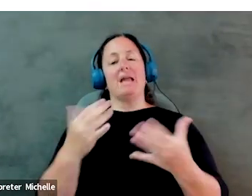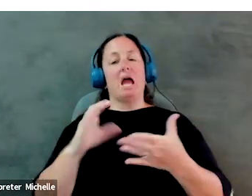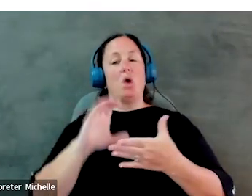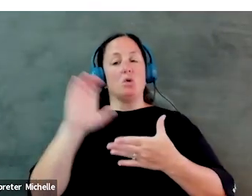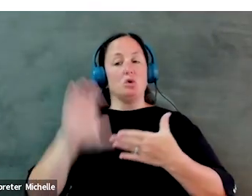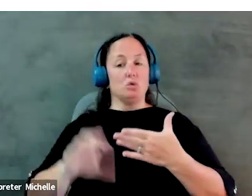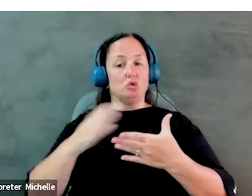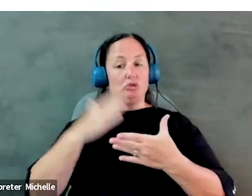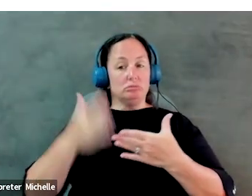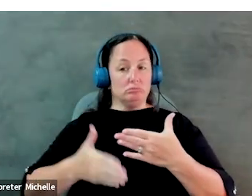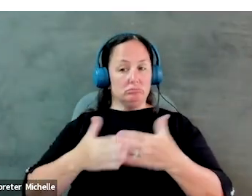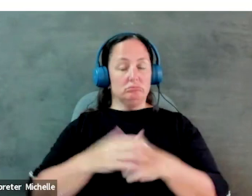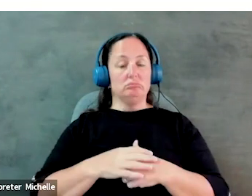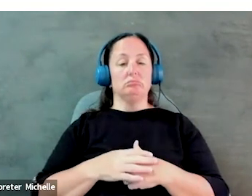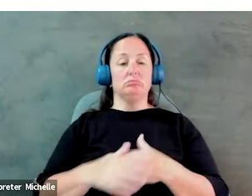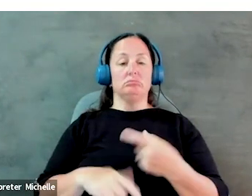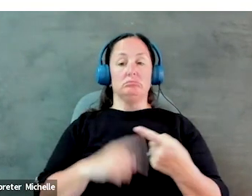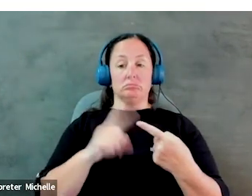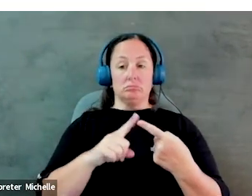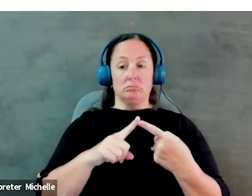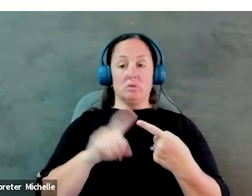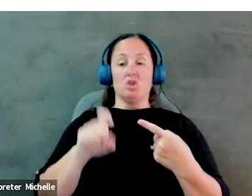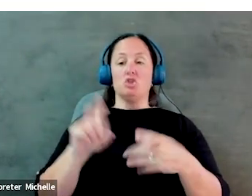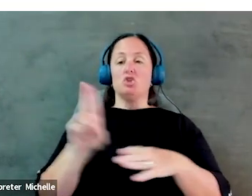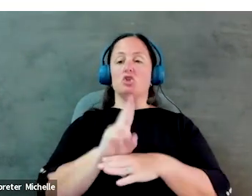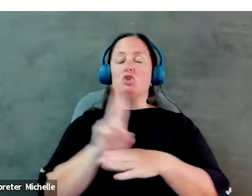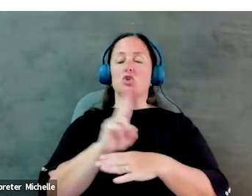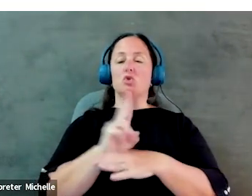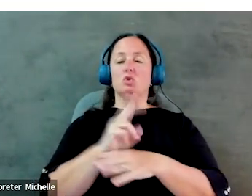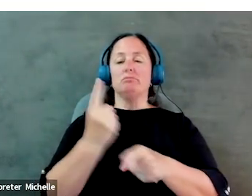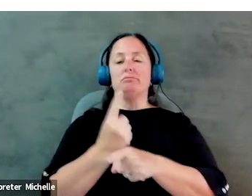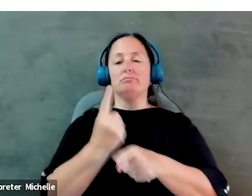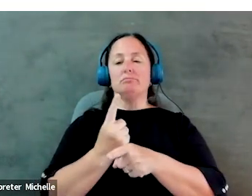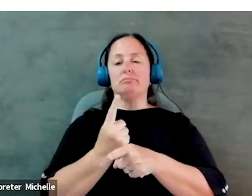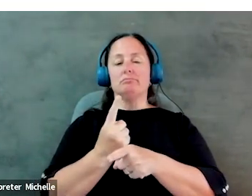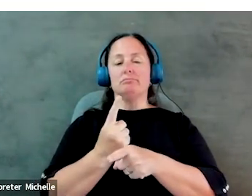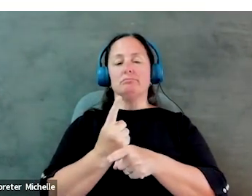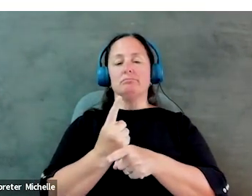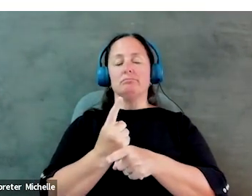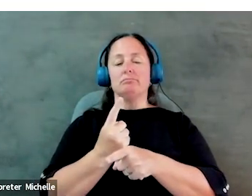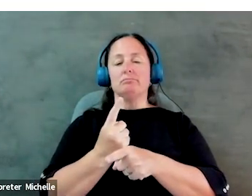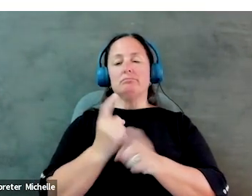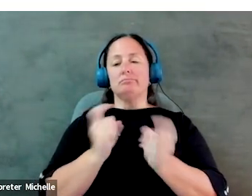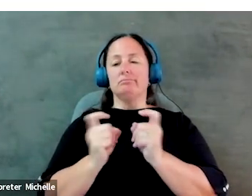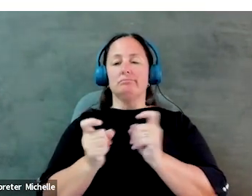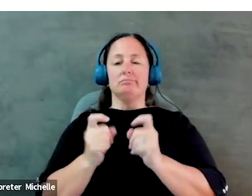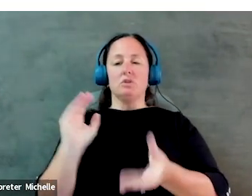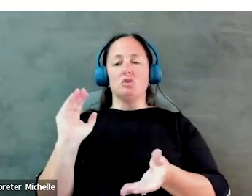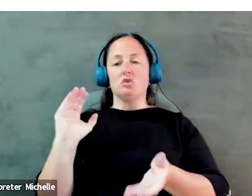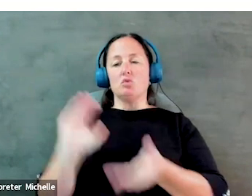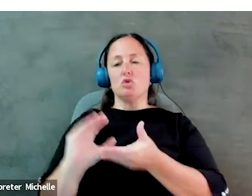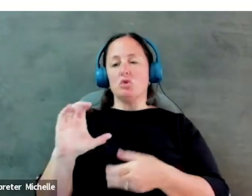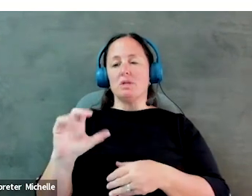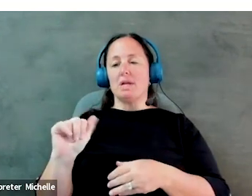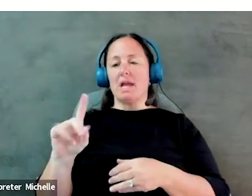Now, in conclusion, one, we should use the adequate amendments to reduce